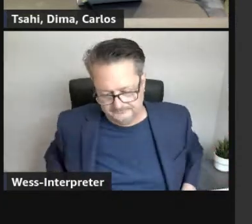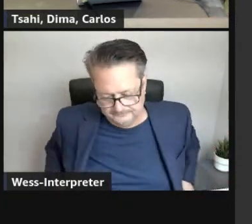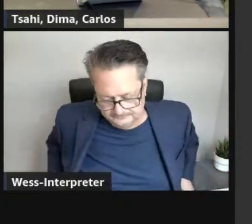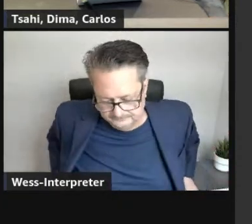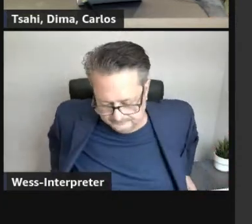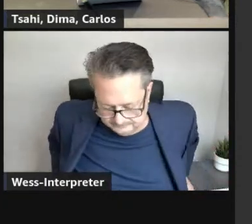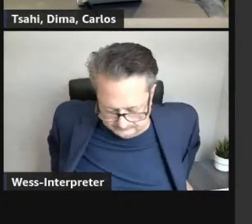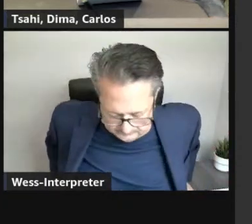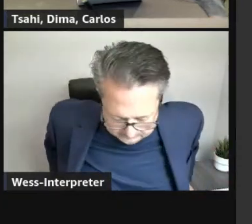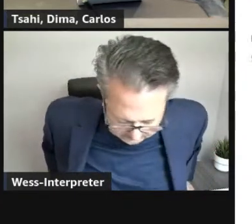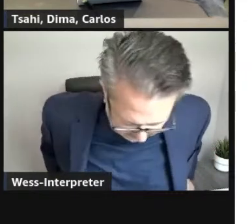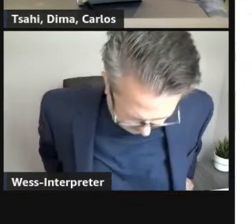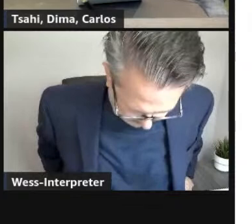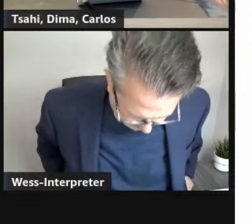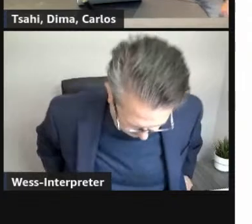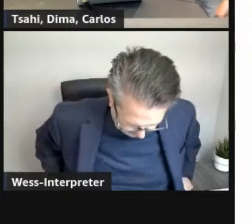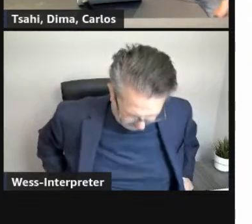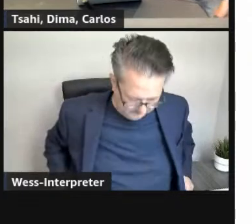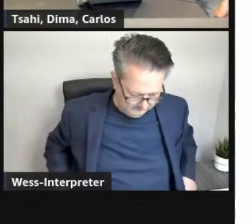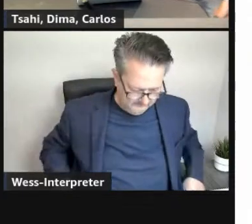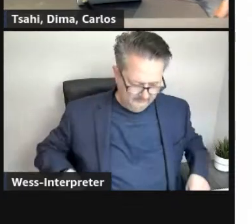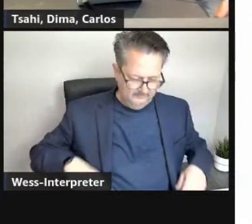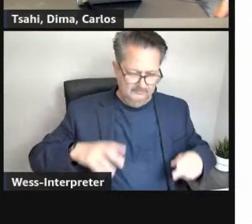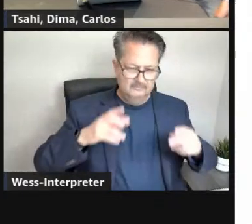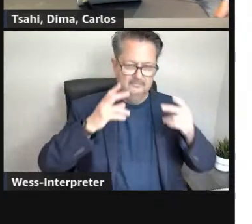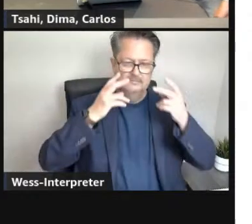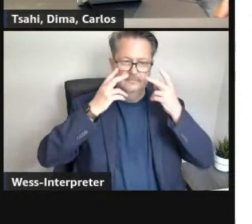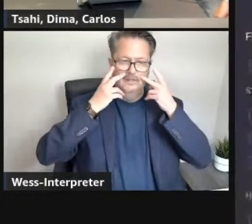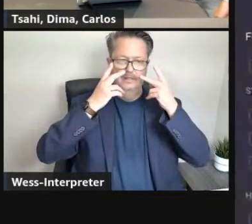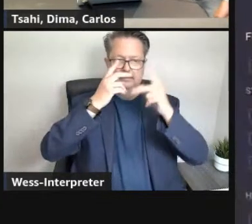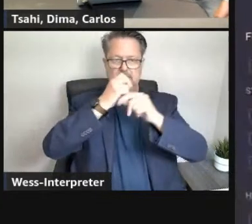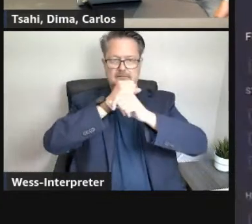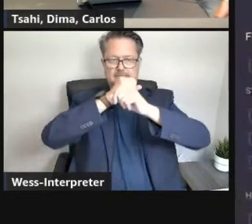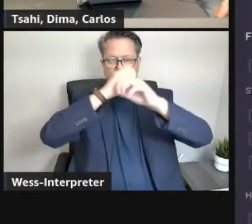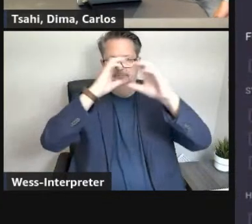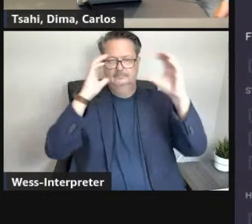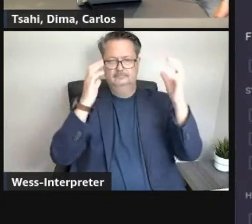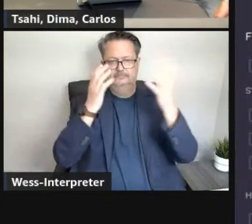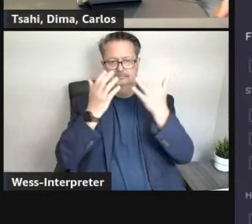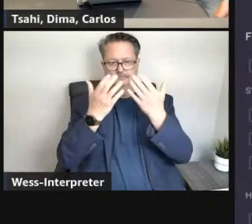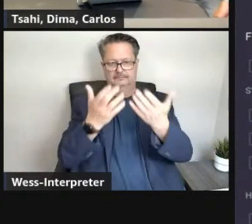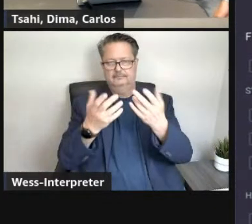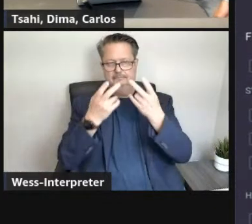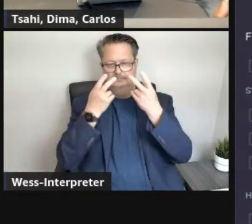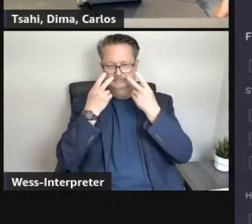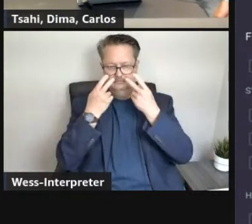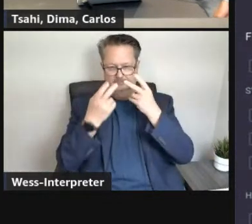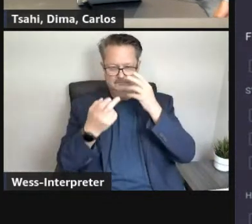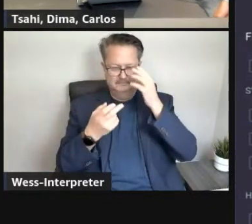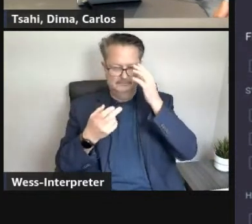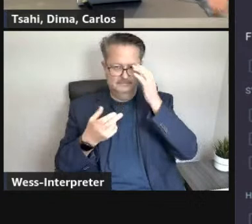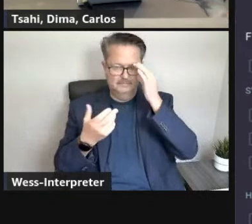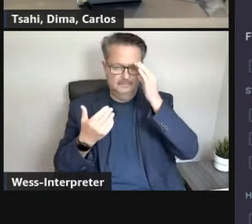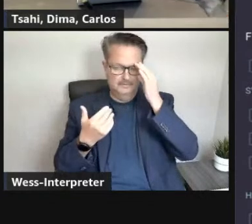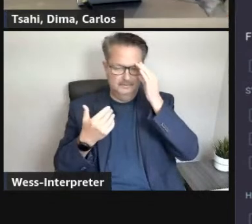now let's see the UI of the Argo CD. So I have it here. So we can see that